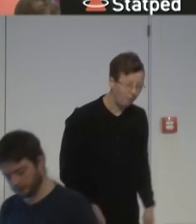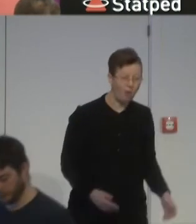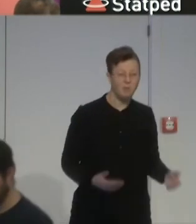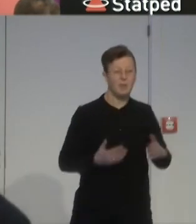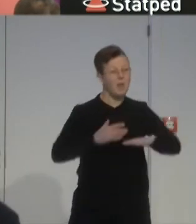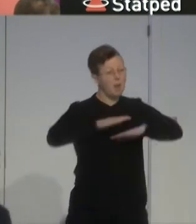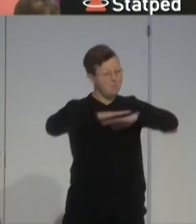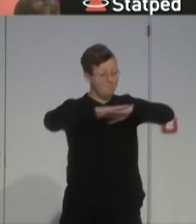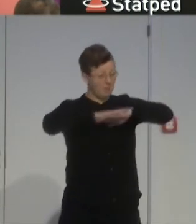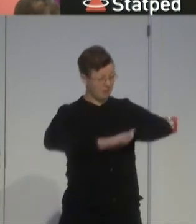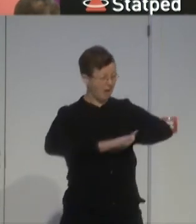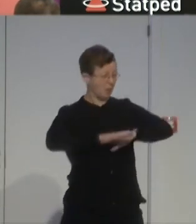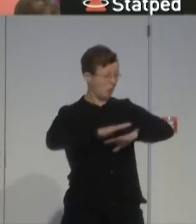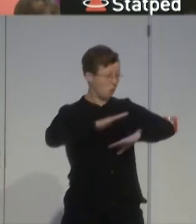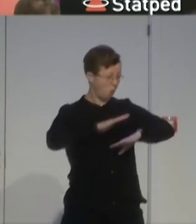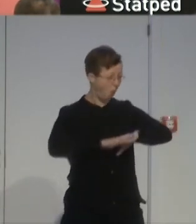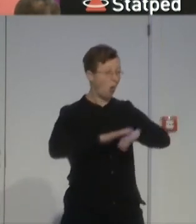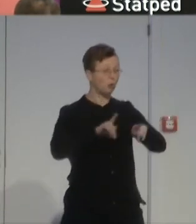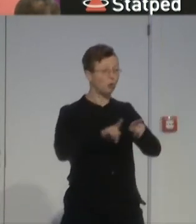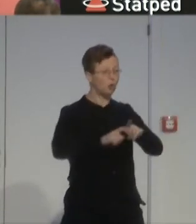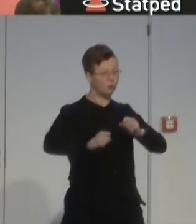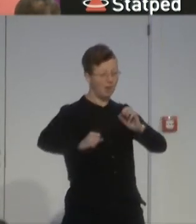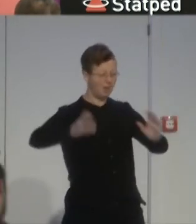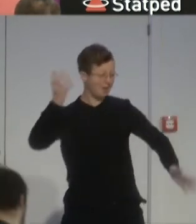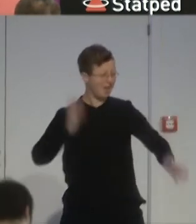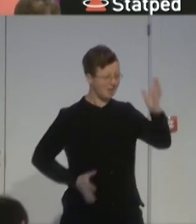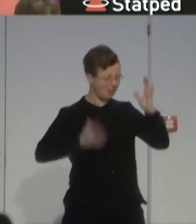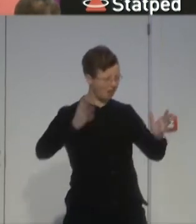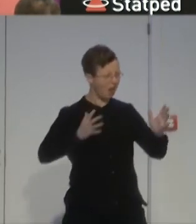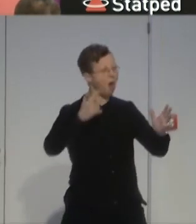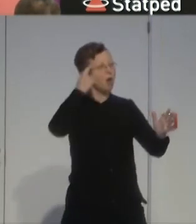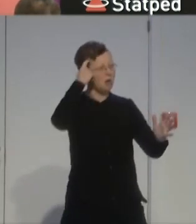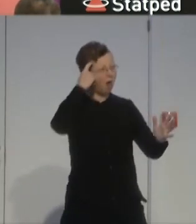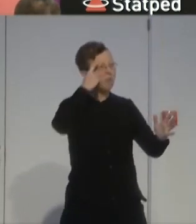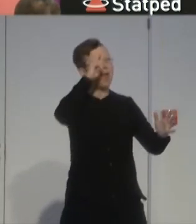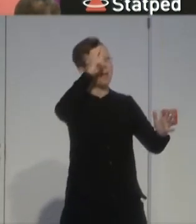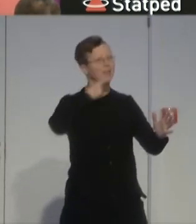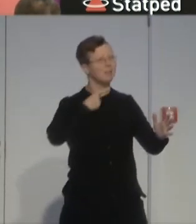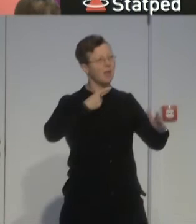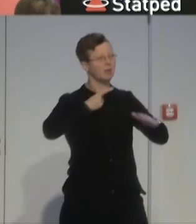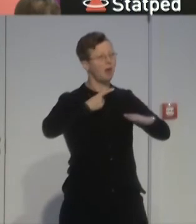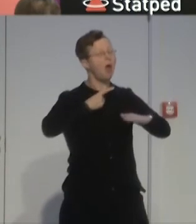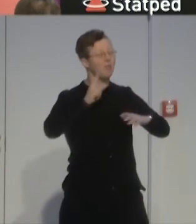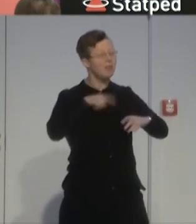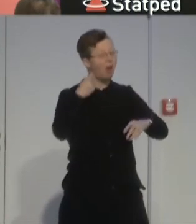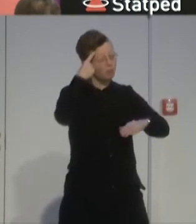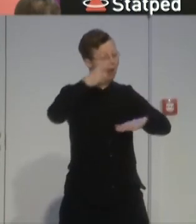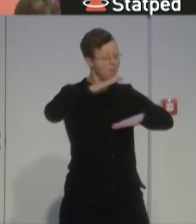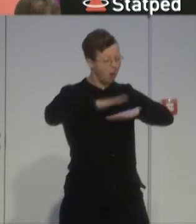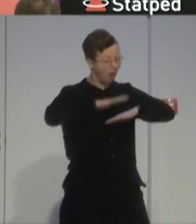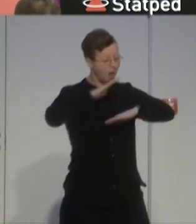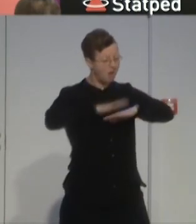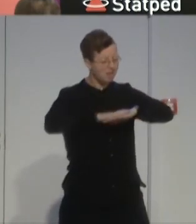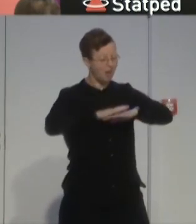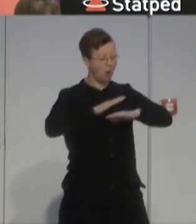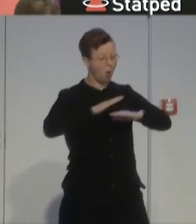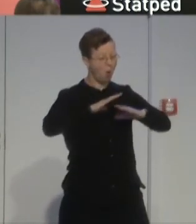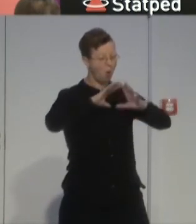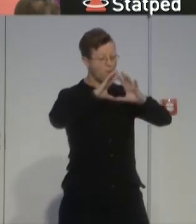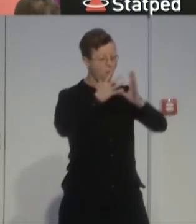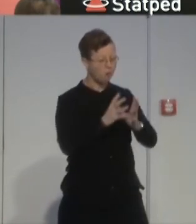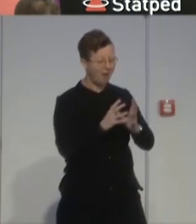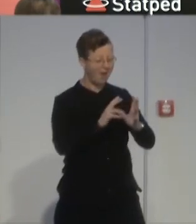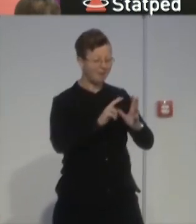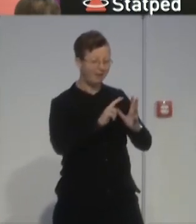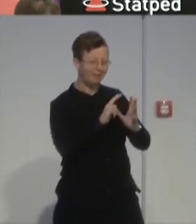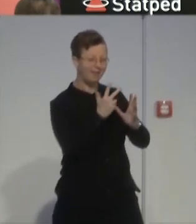humans form, or we can form, we can plan to form a third pattern,